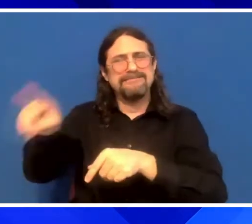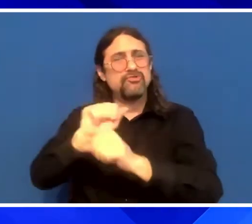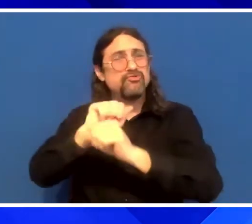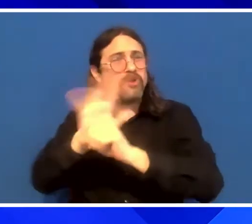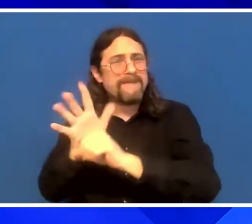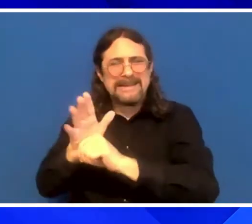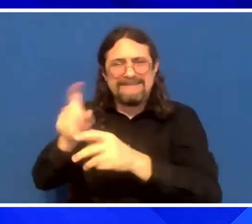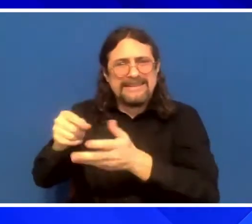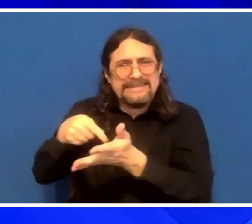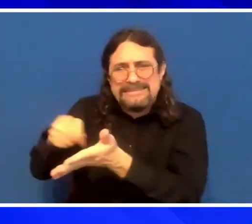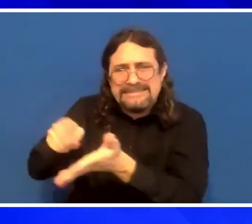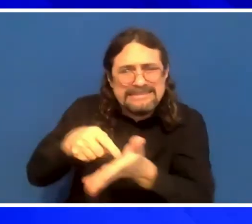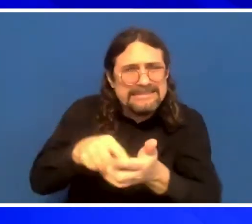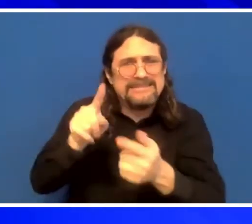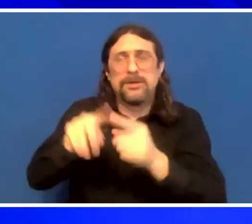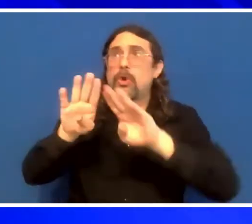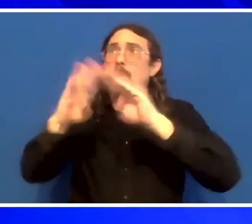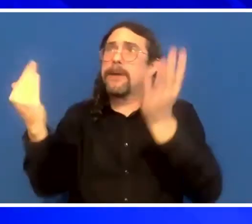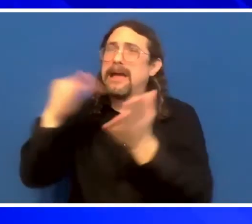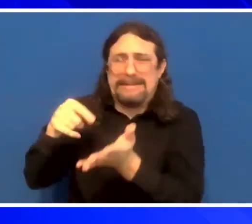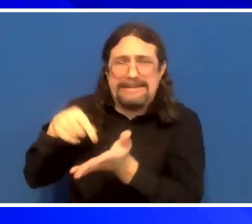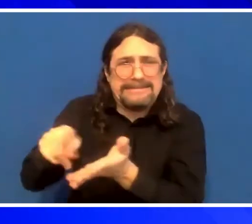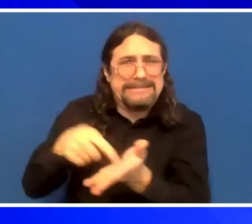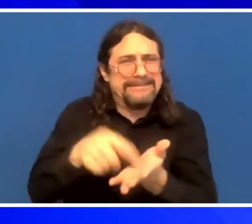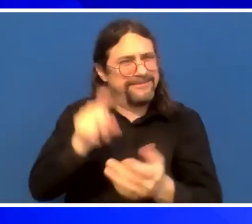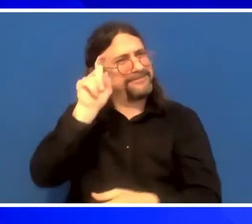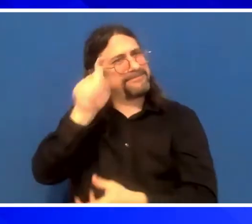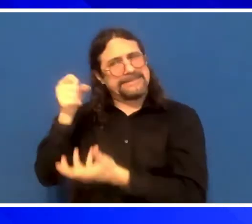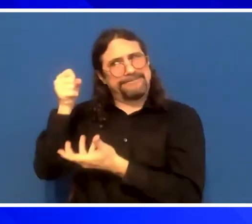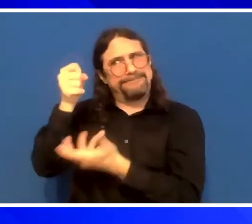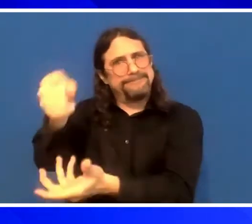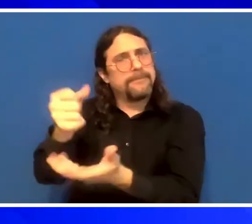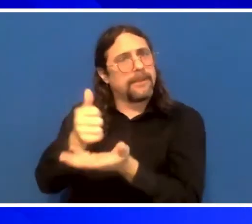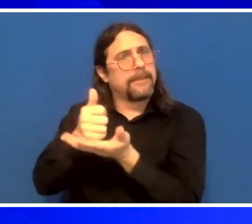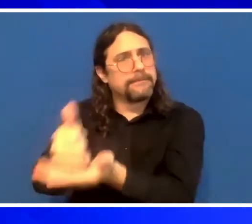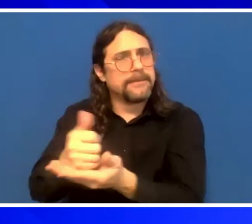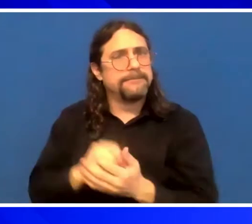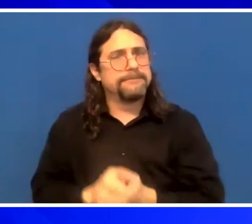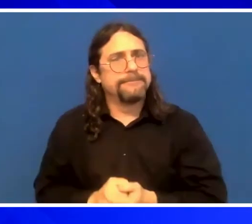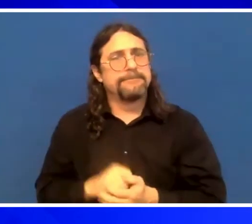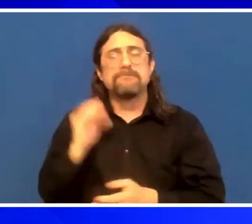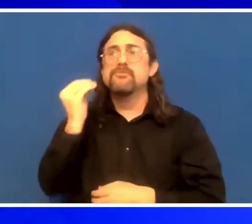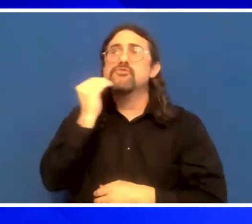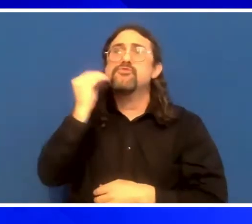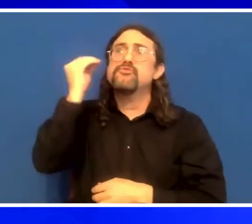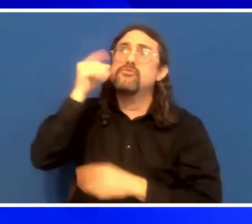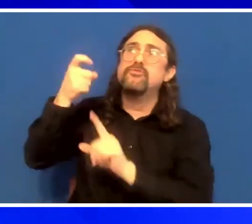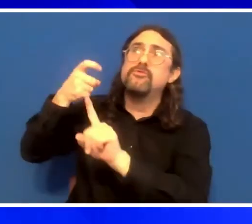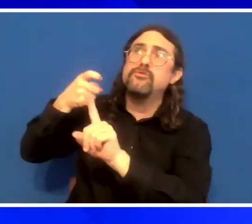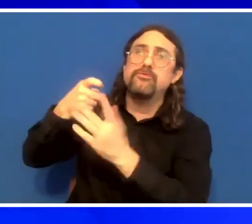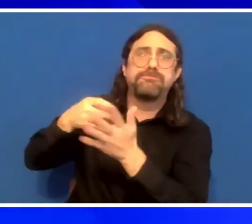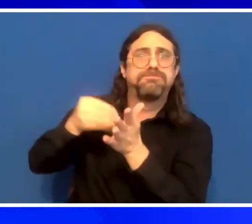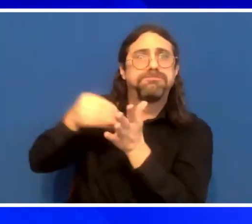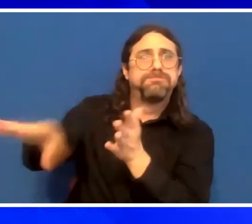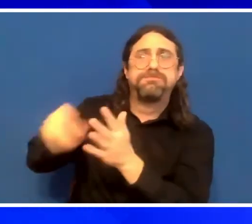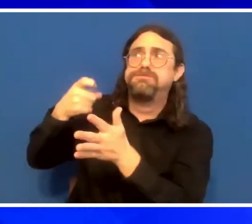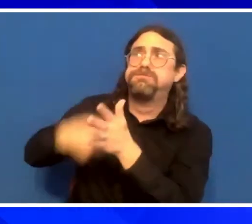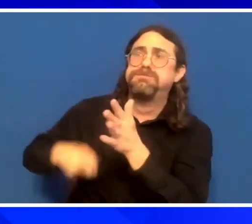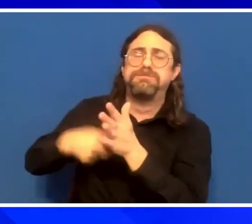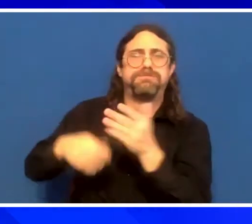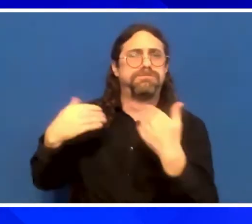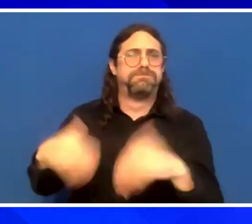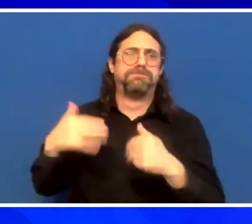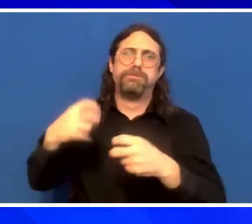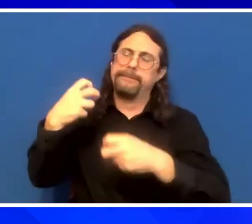a problem in New York City. We need universal rent control. I believe it's the obligation of our next city council to push